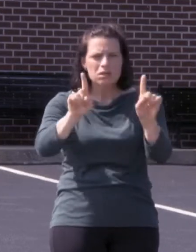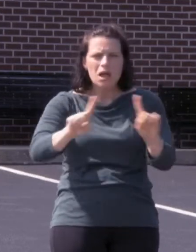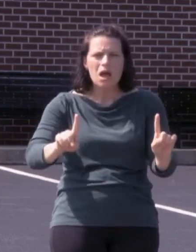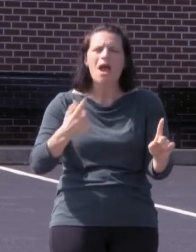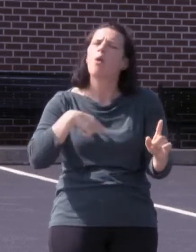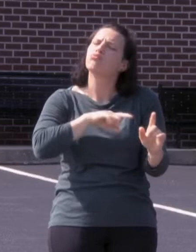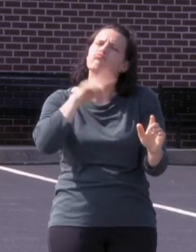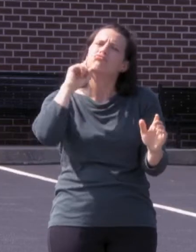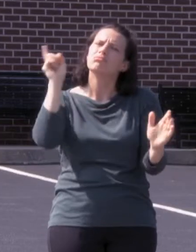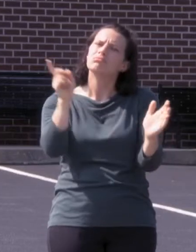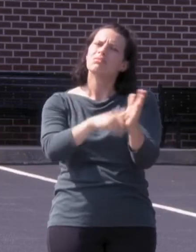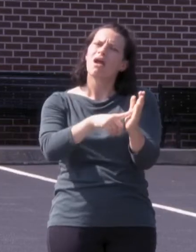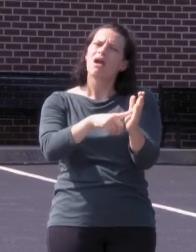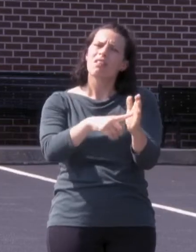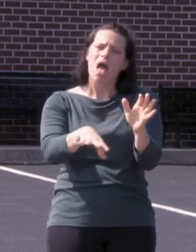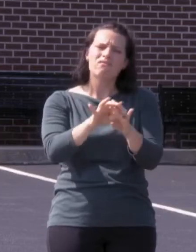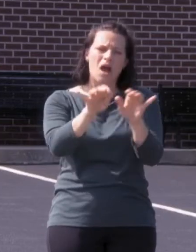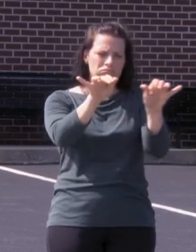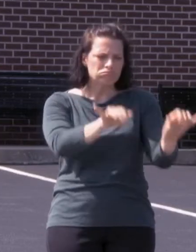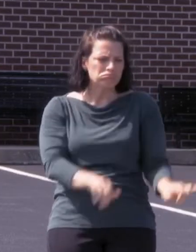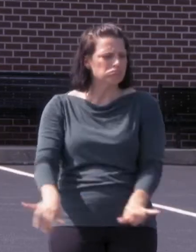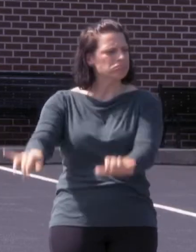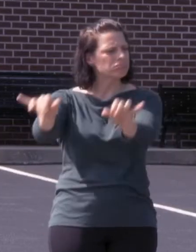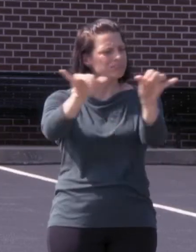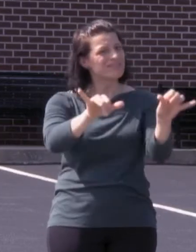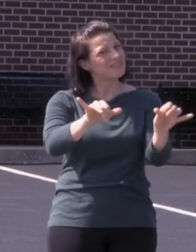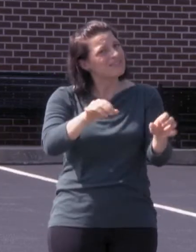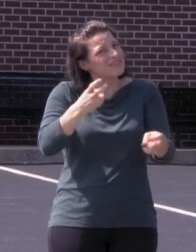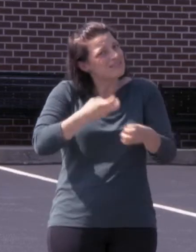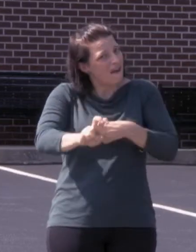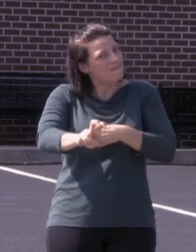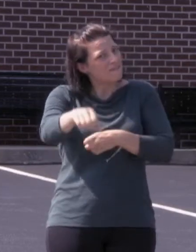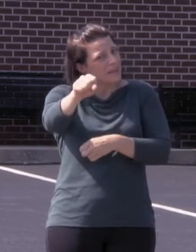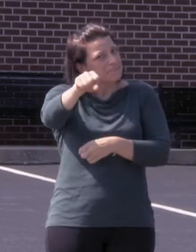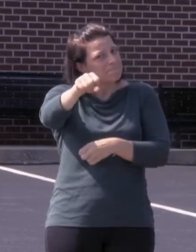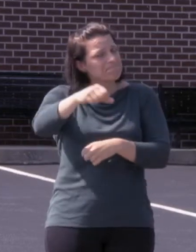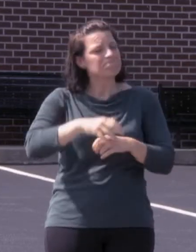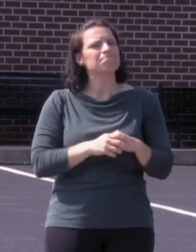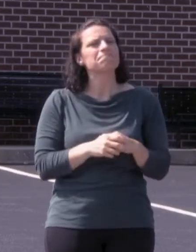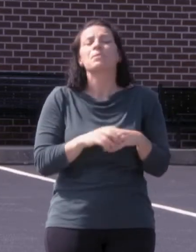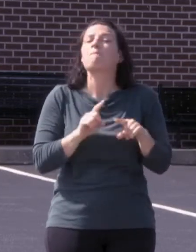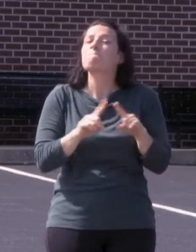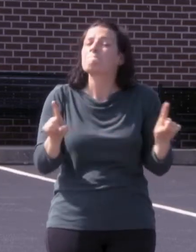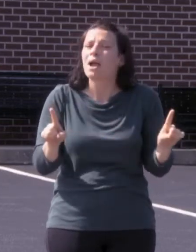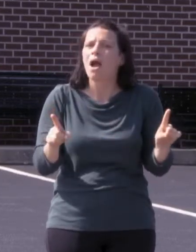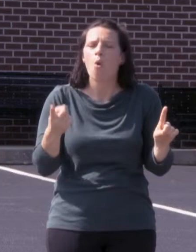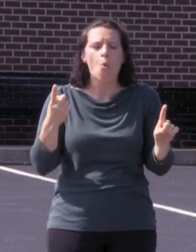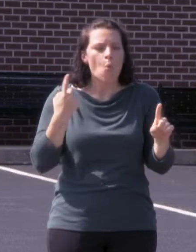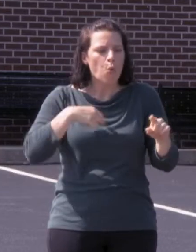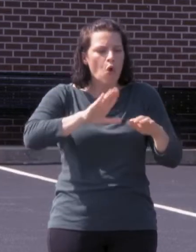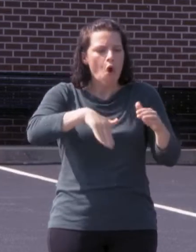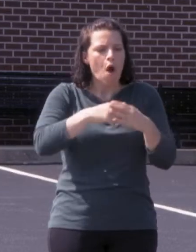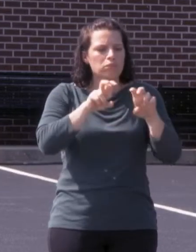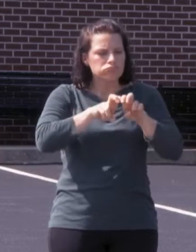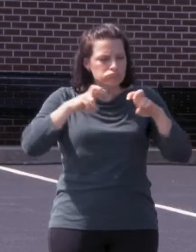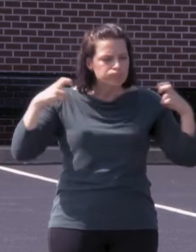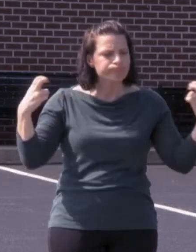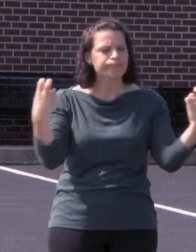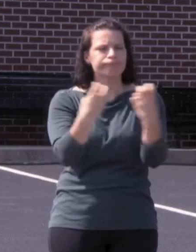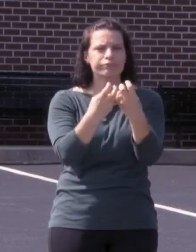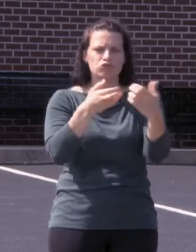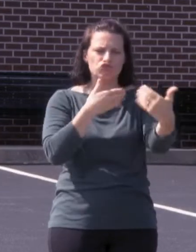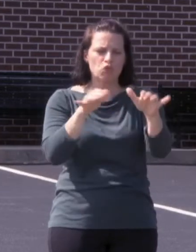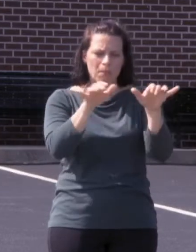all recognize that finding common ground is a hard thing to do. But we all sat down in the same room,